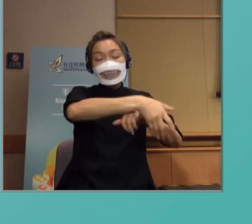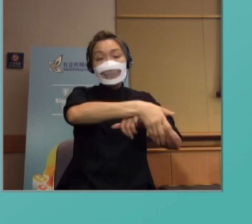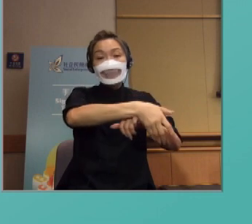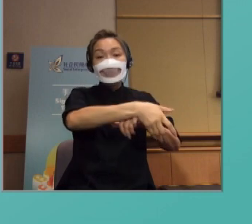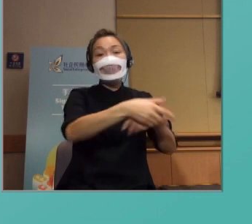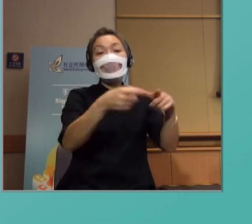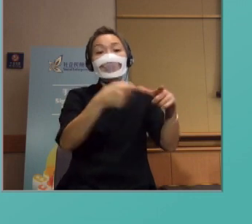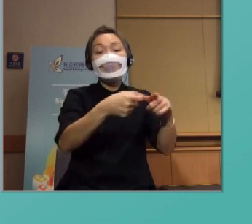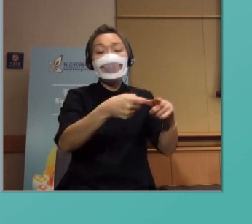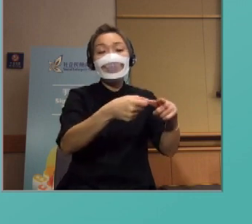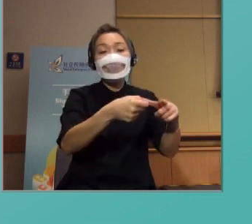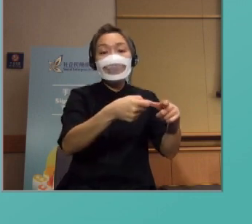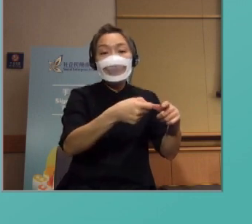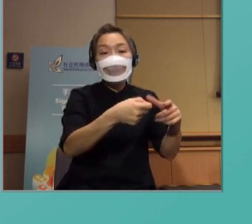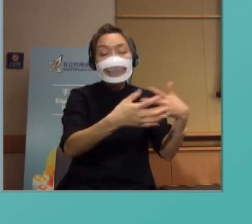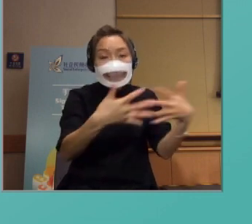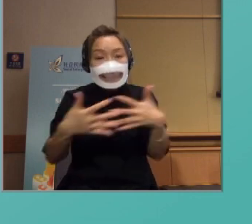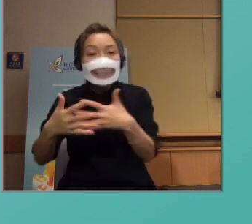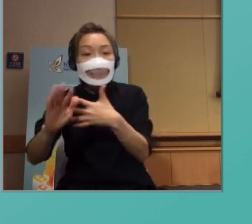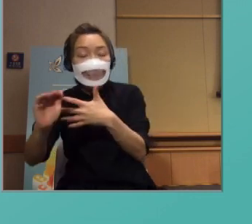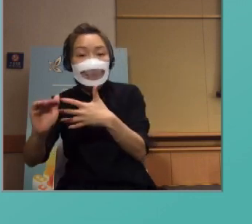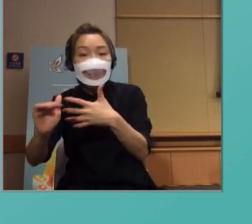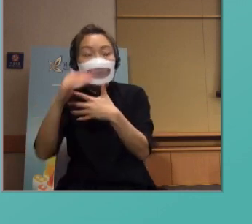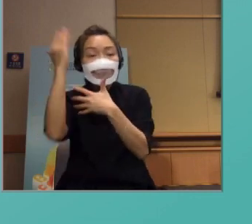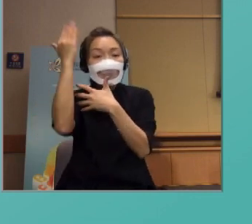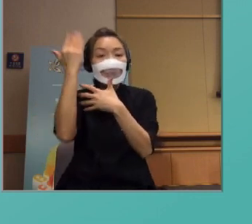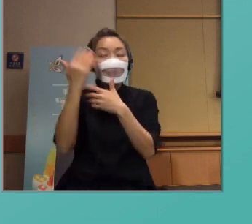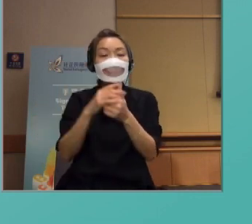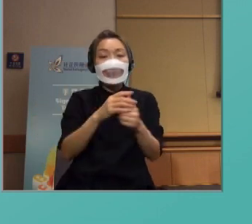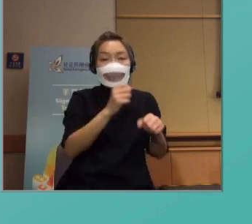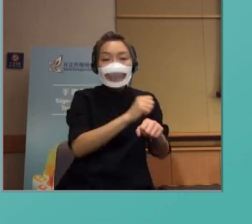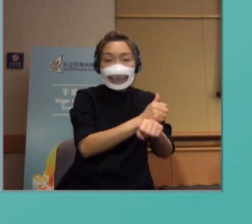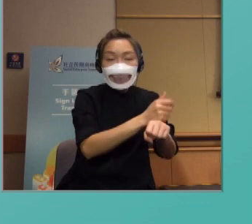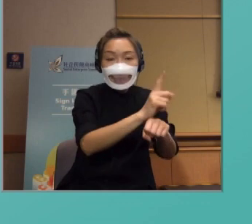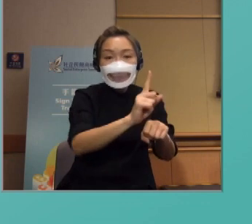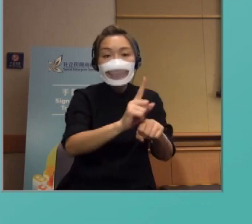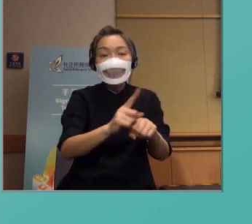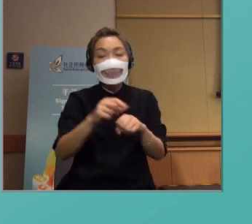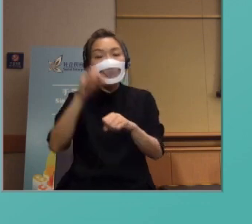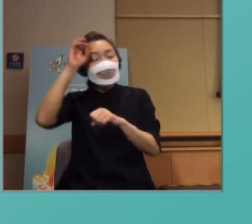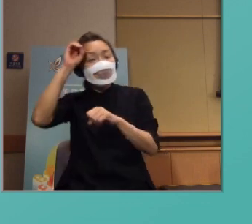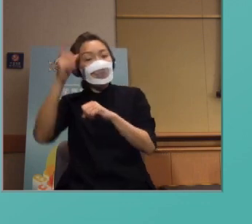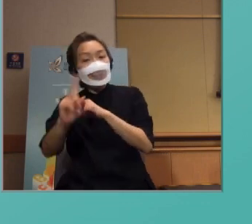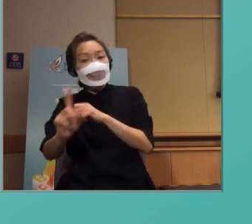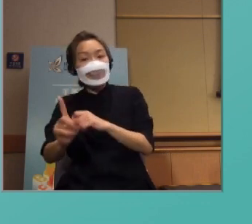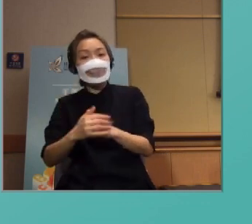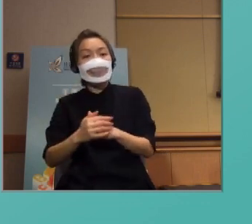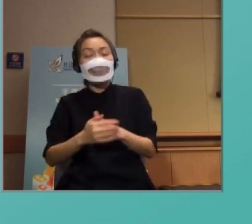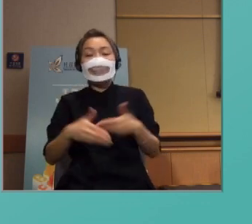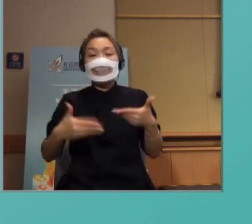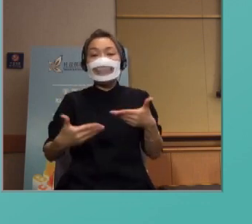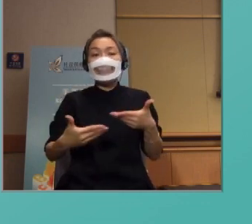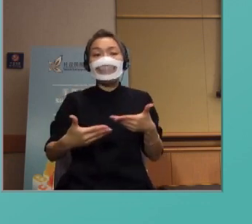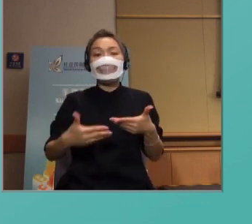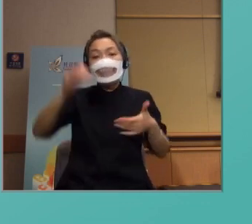the opportunities, what are the risks, and what can we learn? So we have invited 4 speakers, now we have only